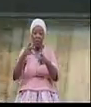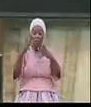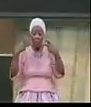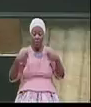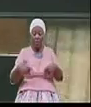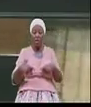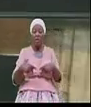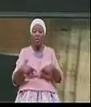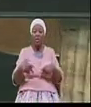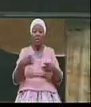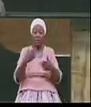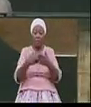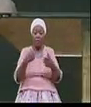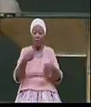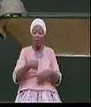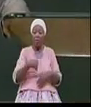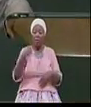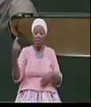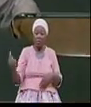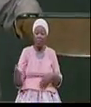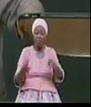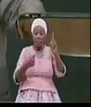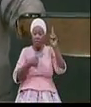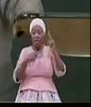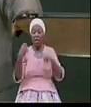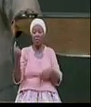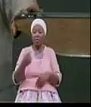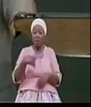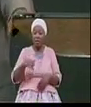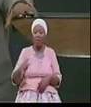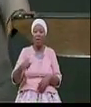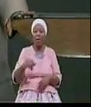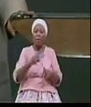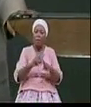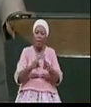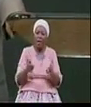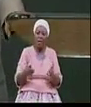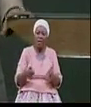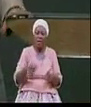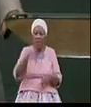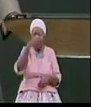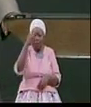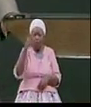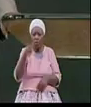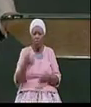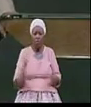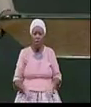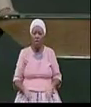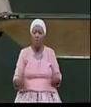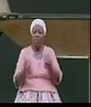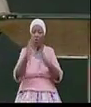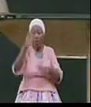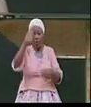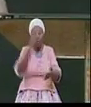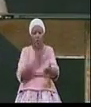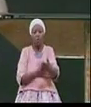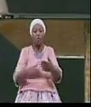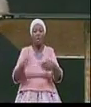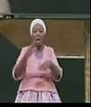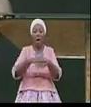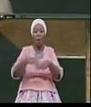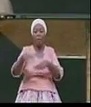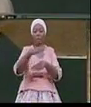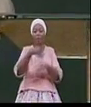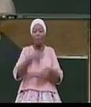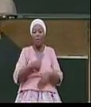me forever. But because you exalt your sons above me,